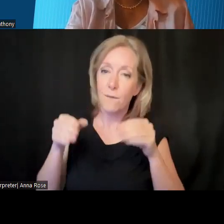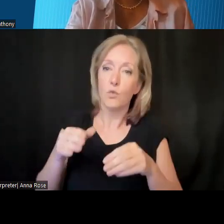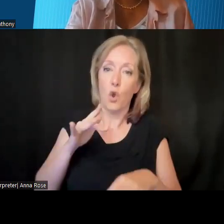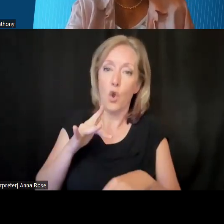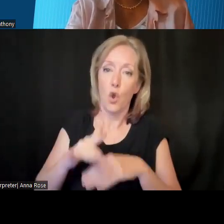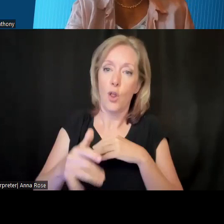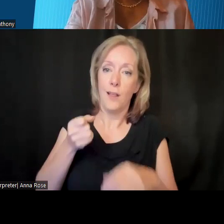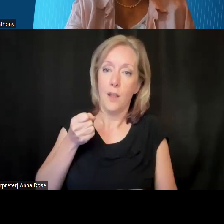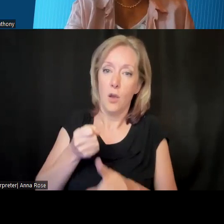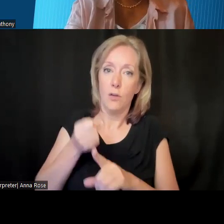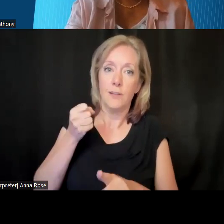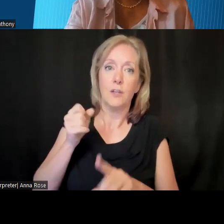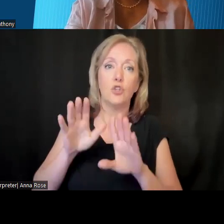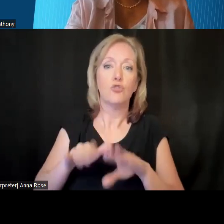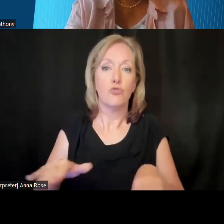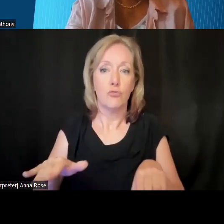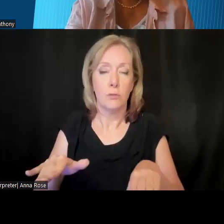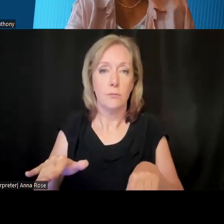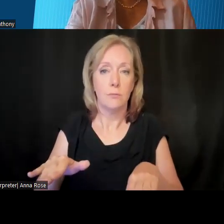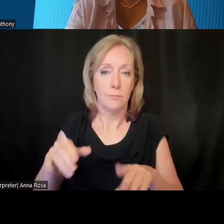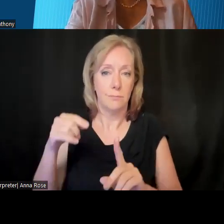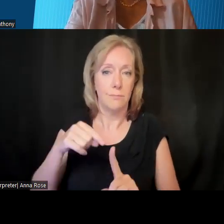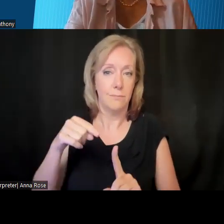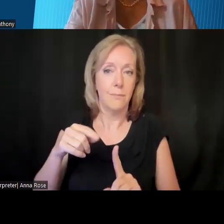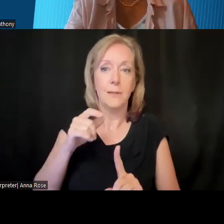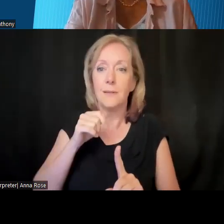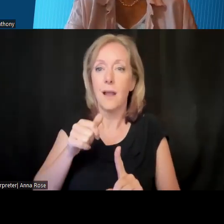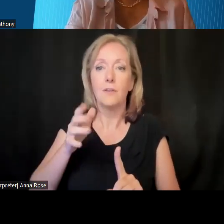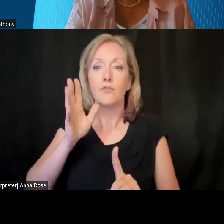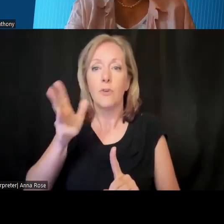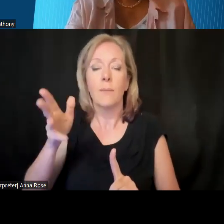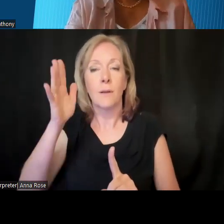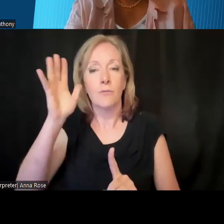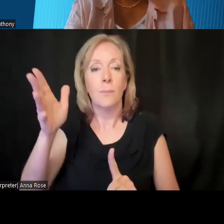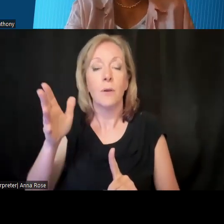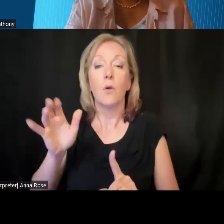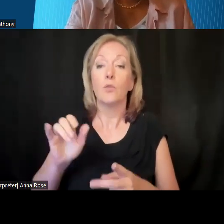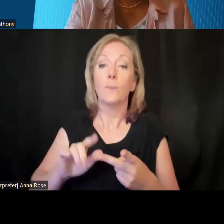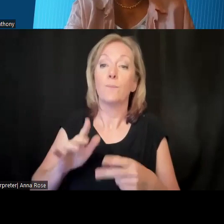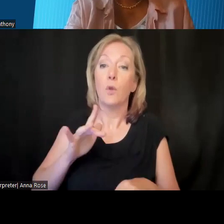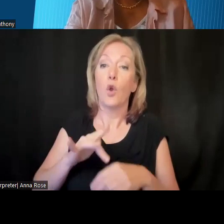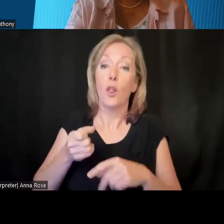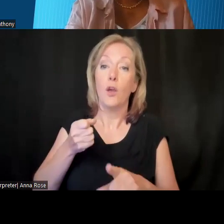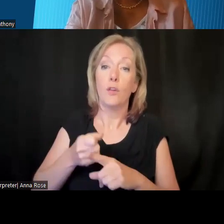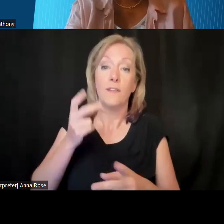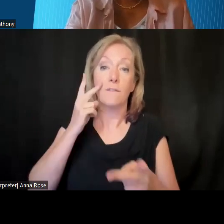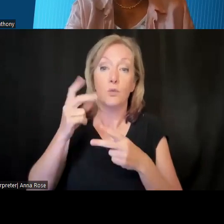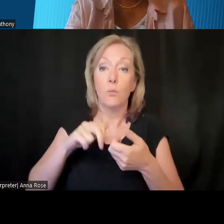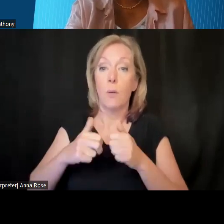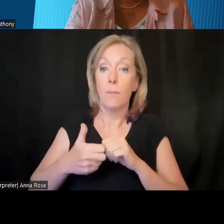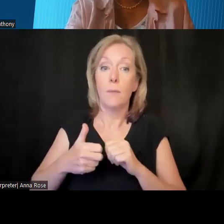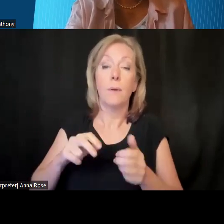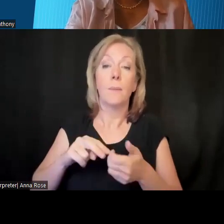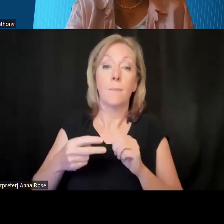early onset. The other thing is is there early onset visual problems? So not necessarily